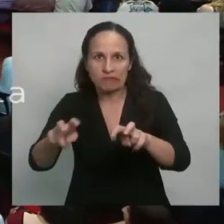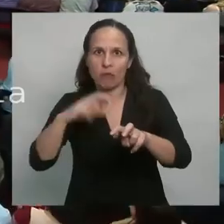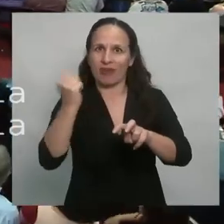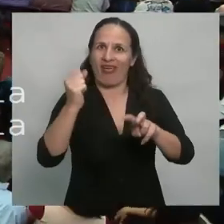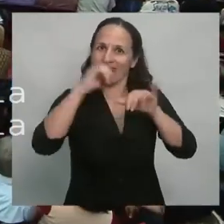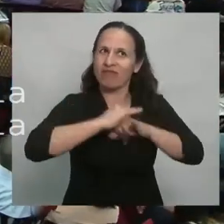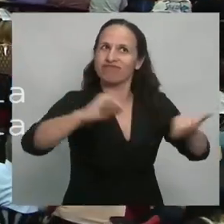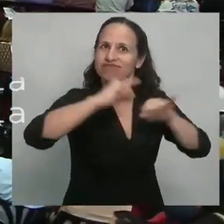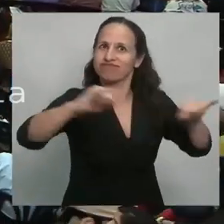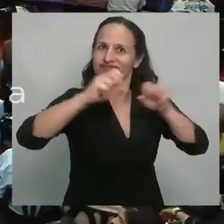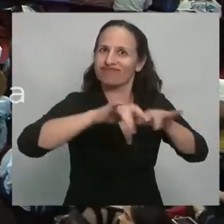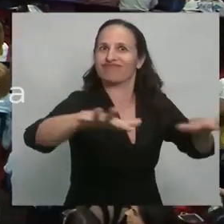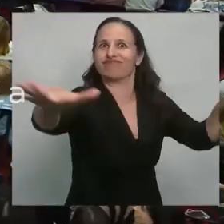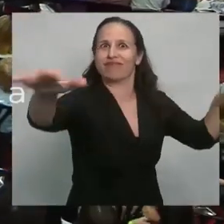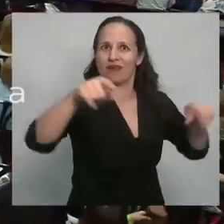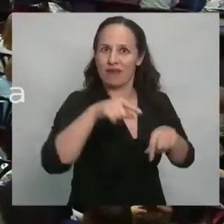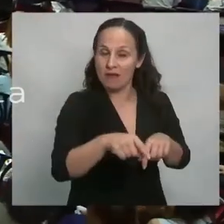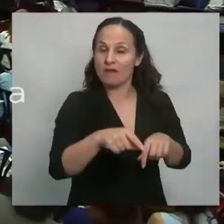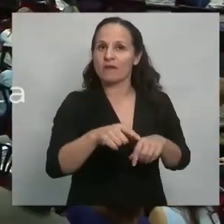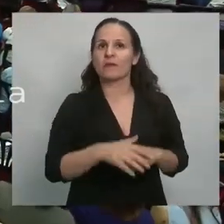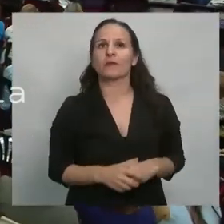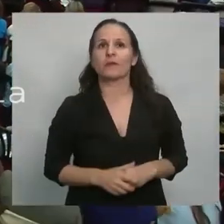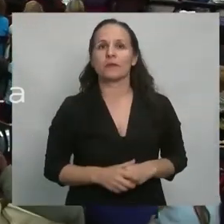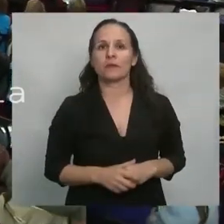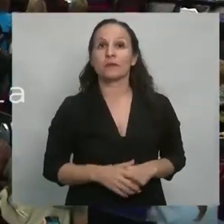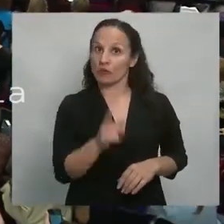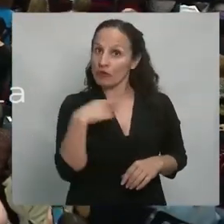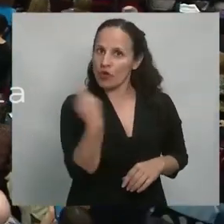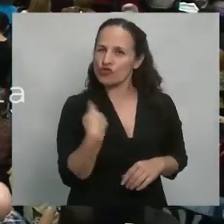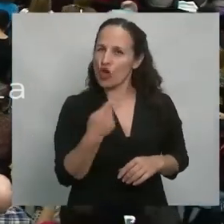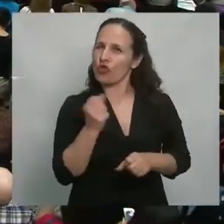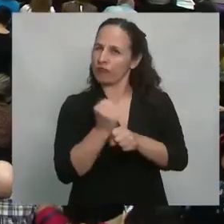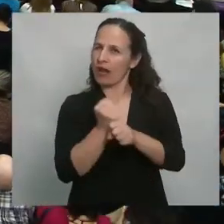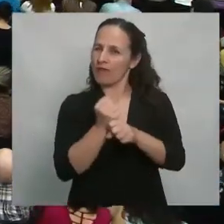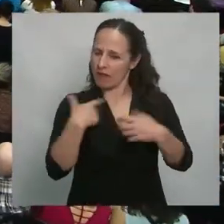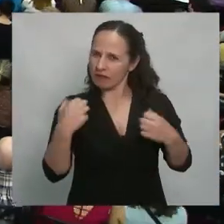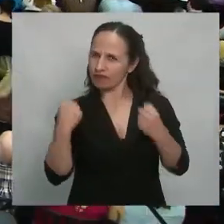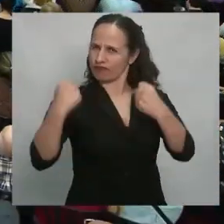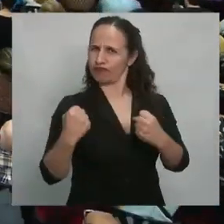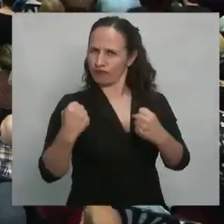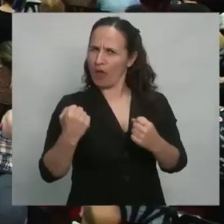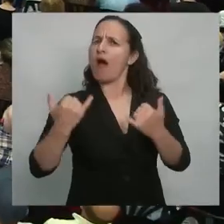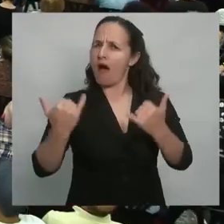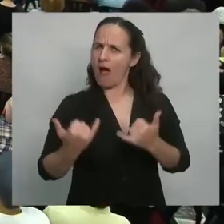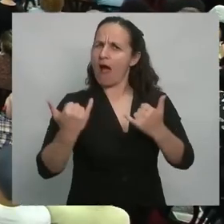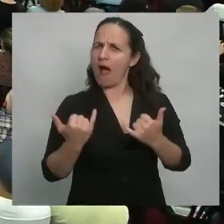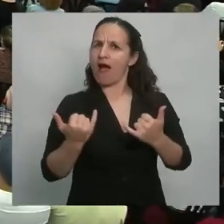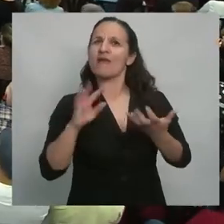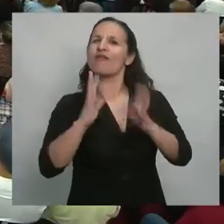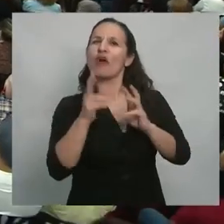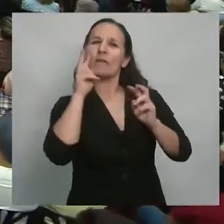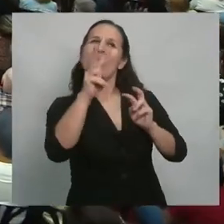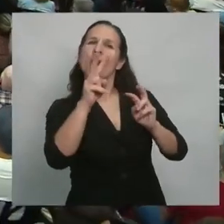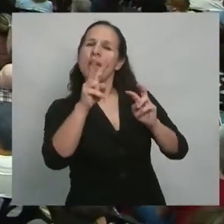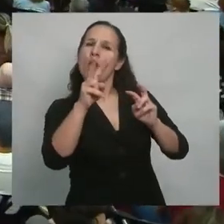In all of this, we are strengthened by looking horizontally across the world and seeing so many others